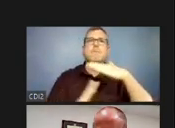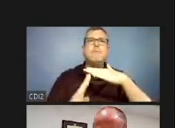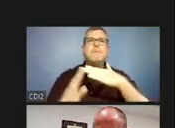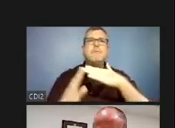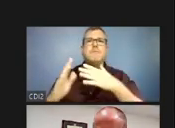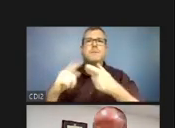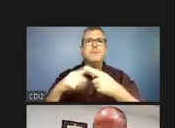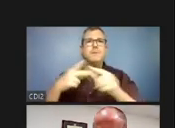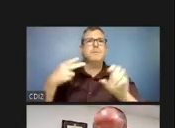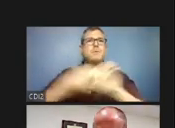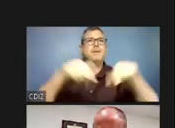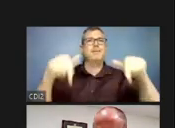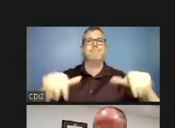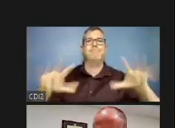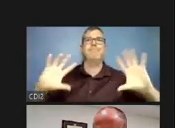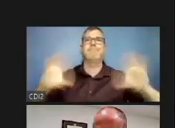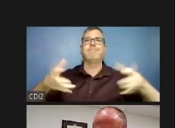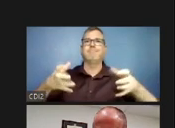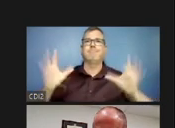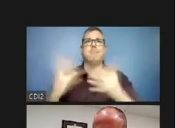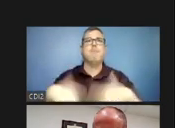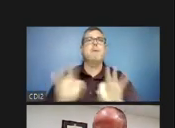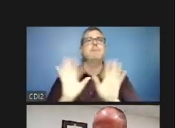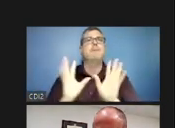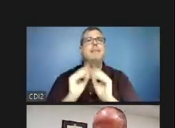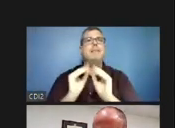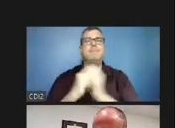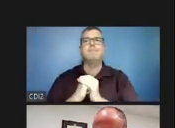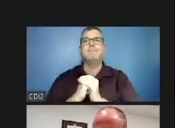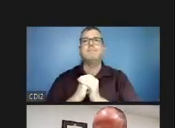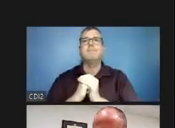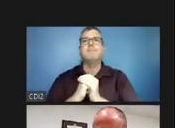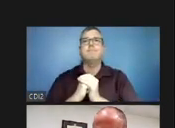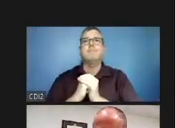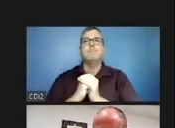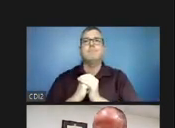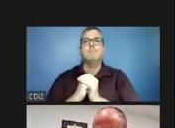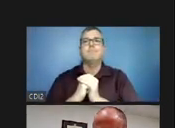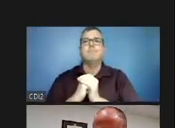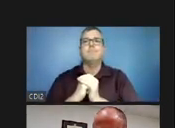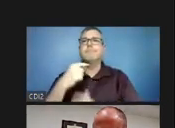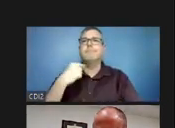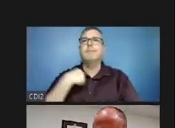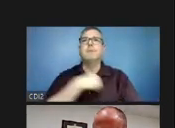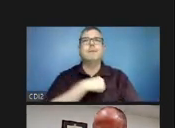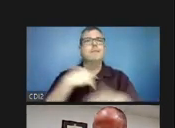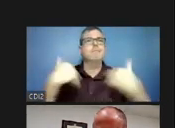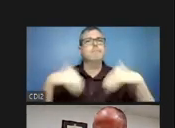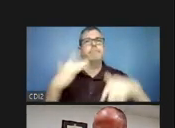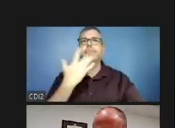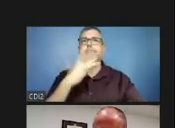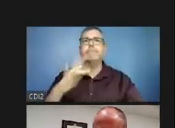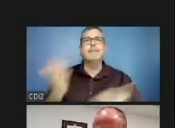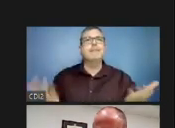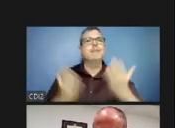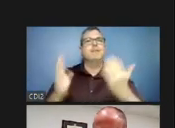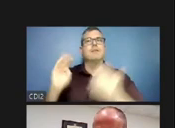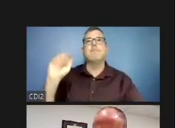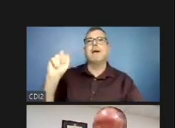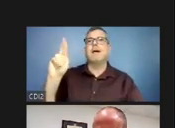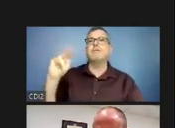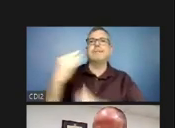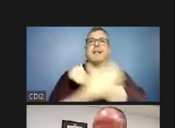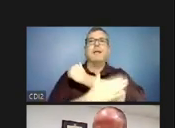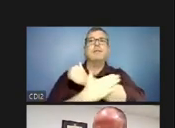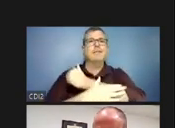meeting. We are so fortunate in Marin County to have true partnerships. You mentioned my work with